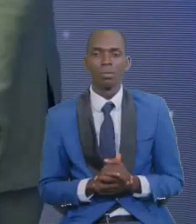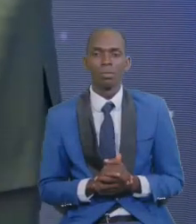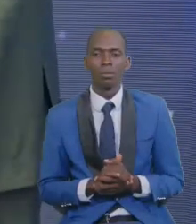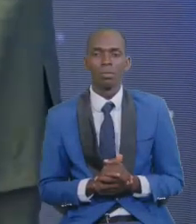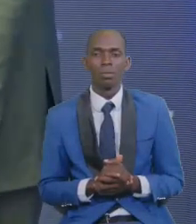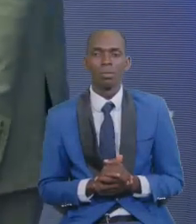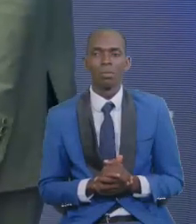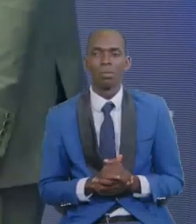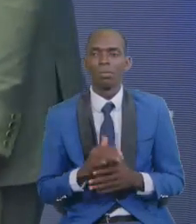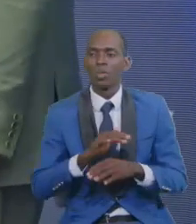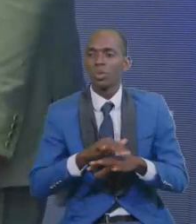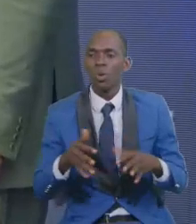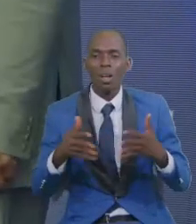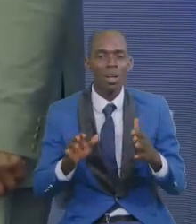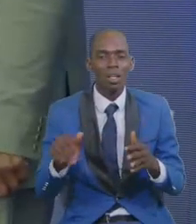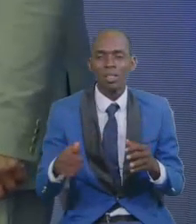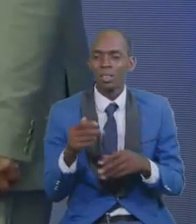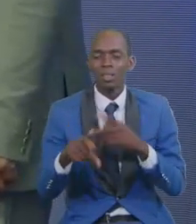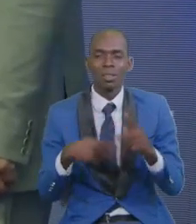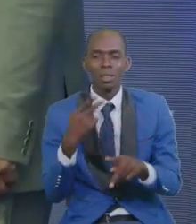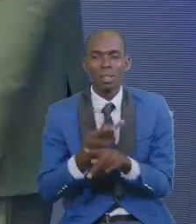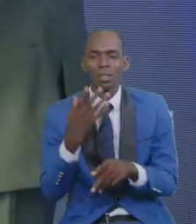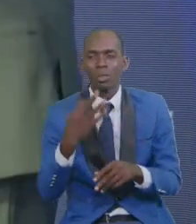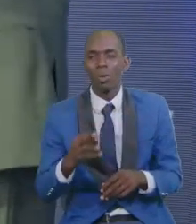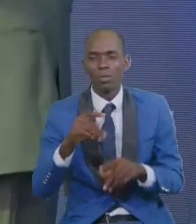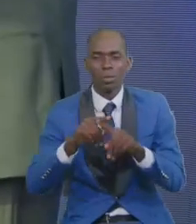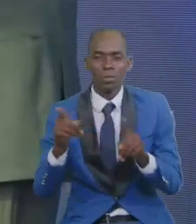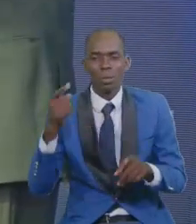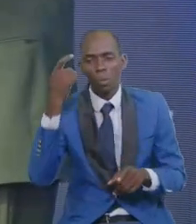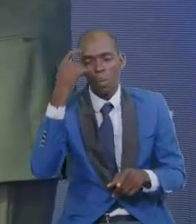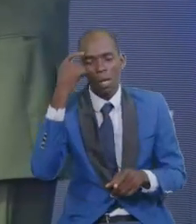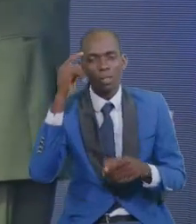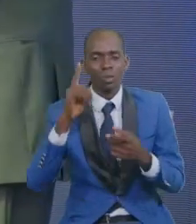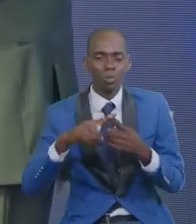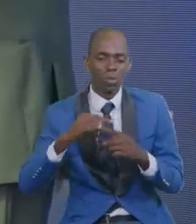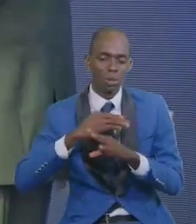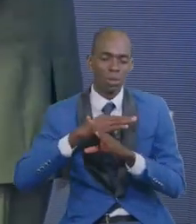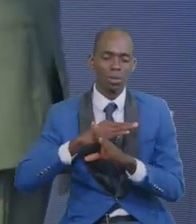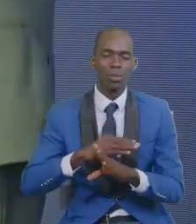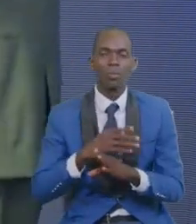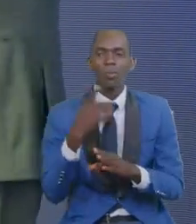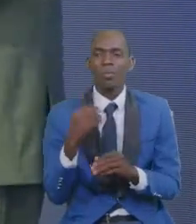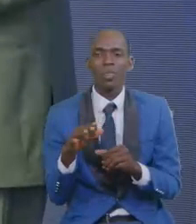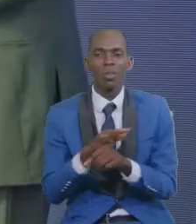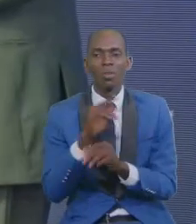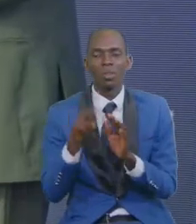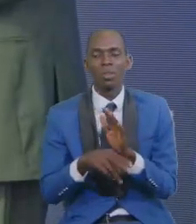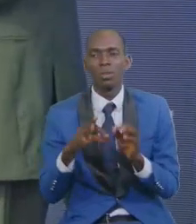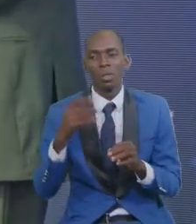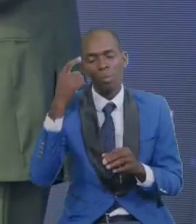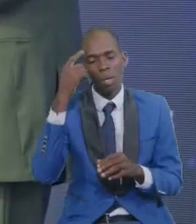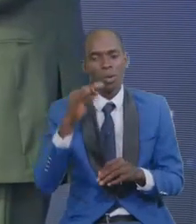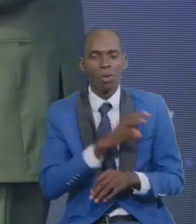Don't allow another kind of mind to hinder the fullness of the mind of Christ in